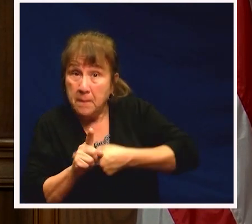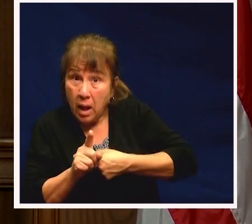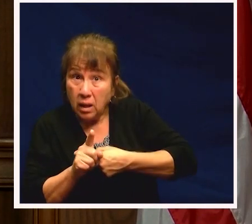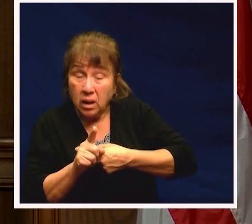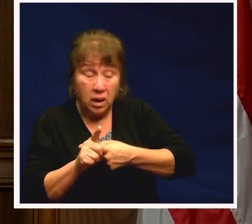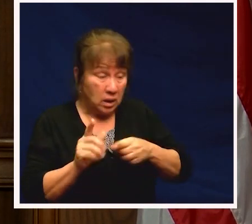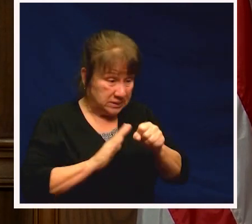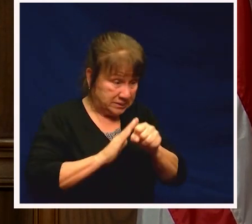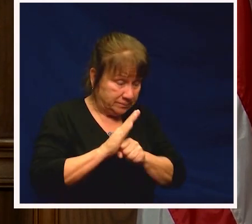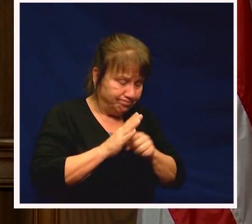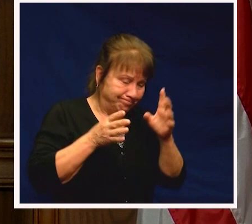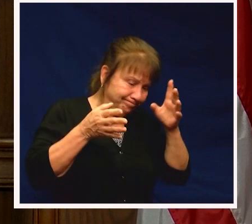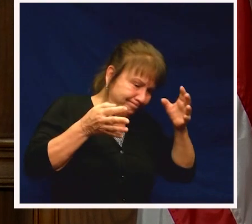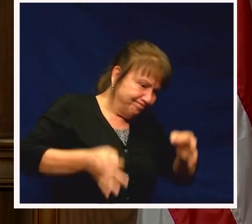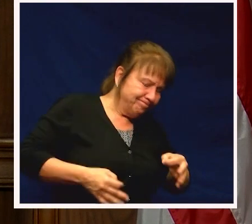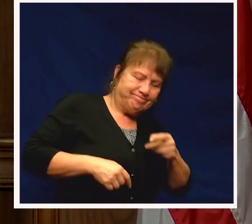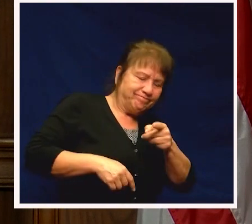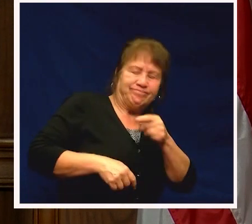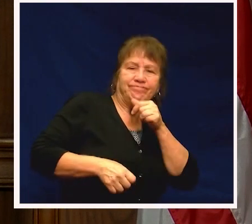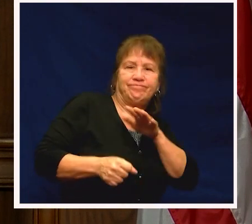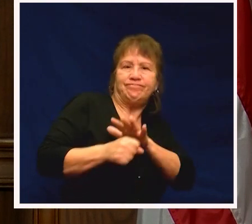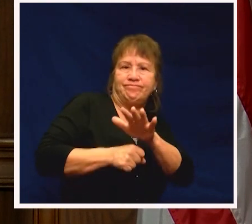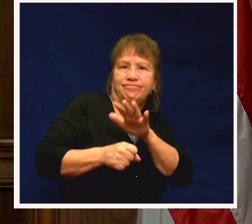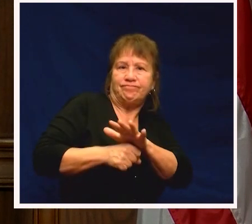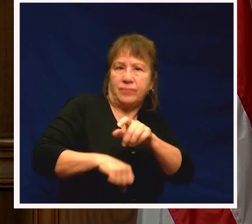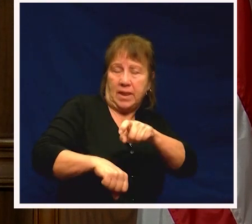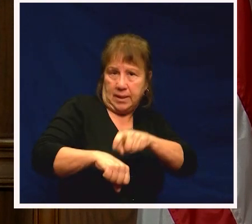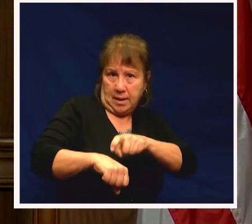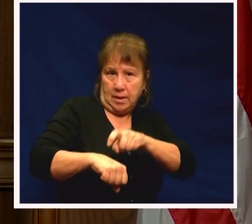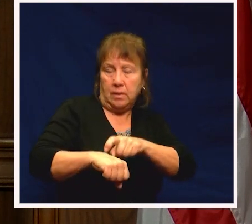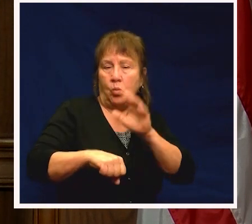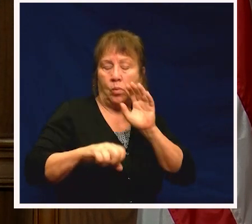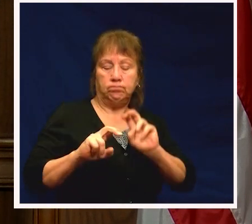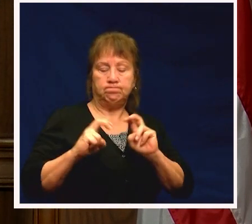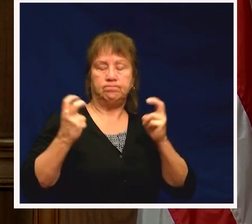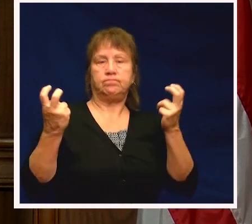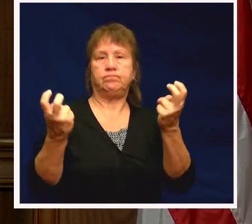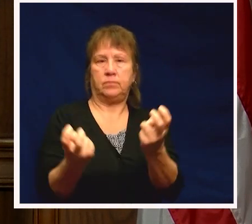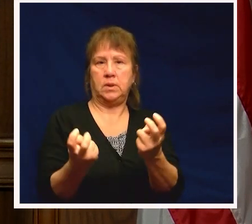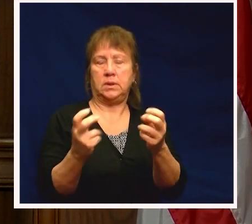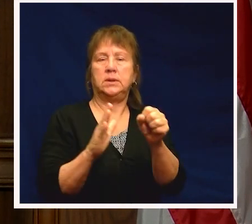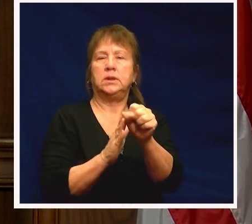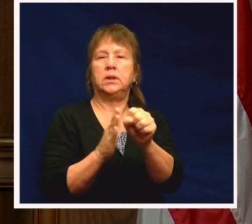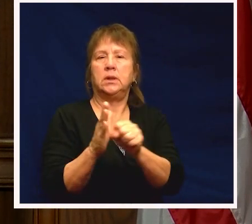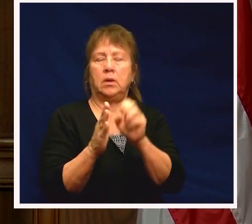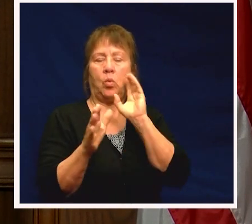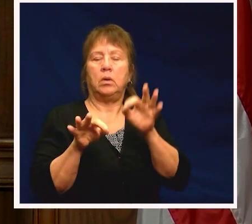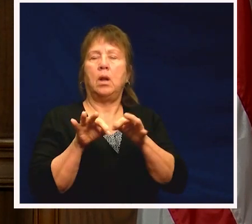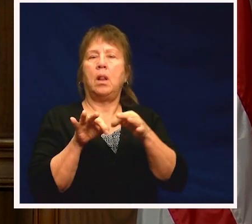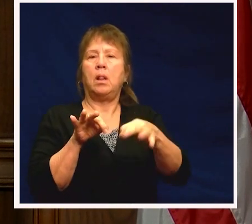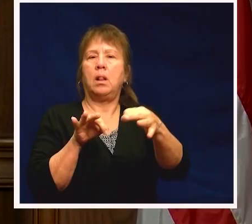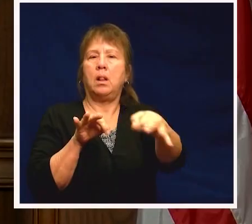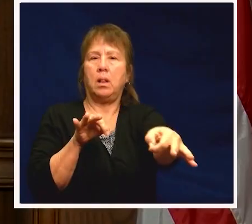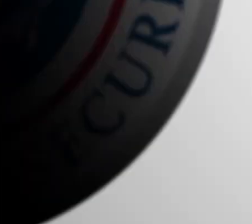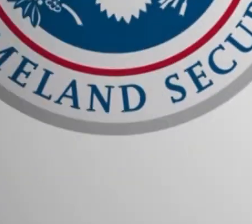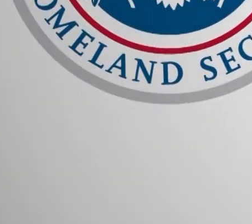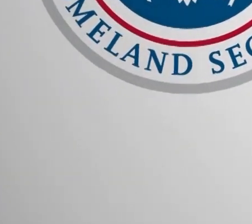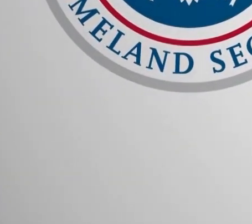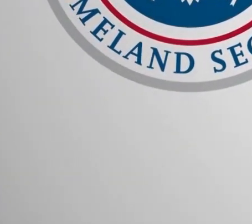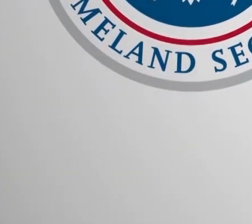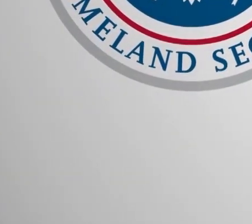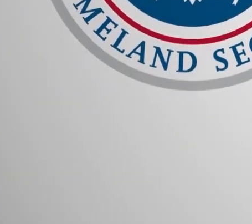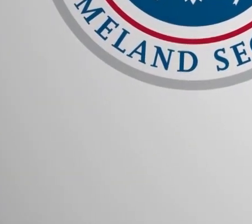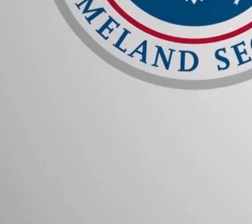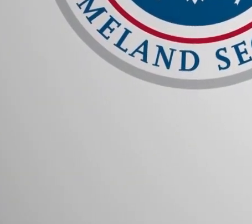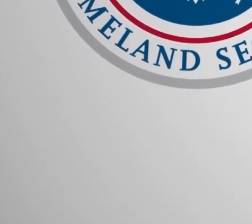recognizes, along with the local officials, that it wasn't enough time, then we'll sit down at the table with the state and talk about potential extensions.